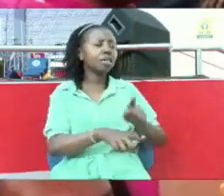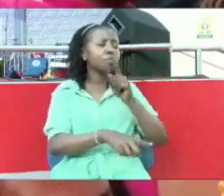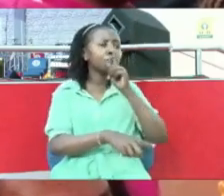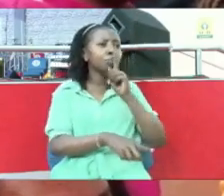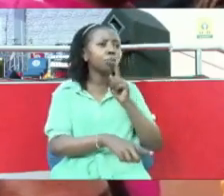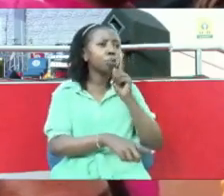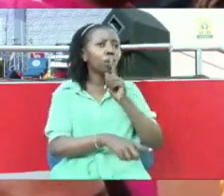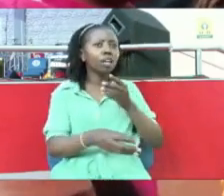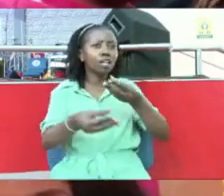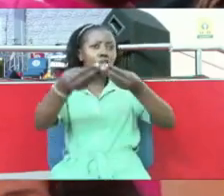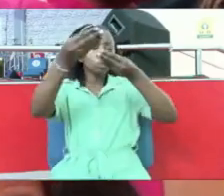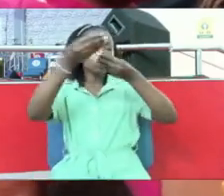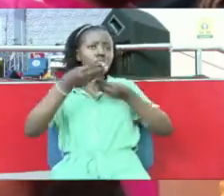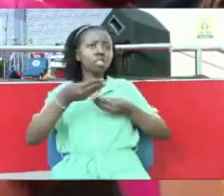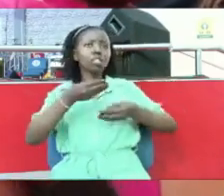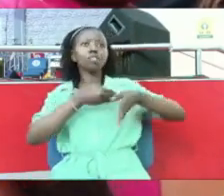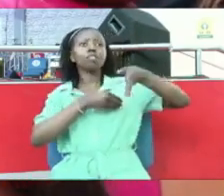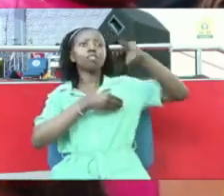God's provision?